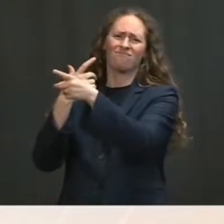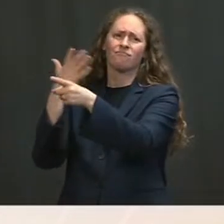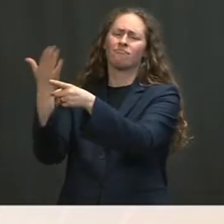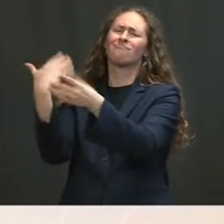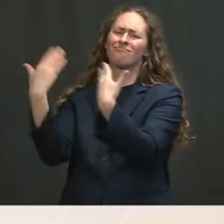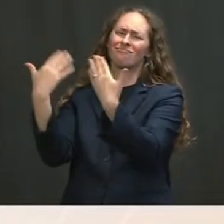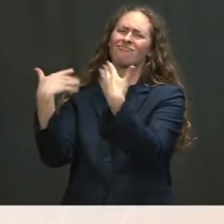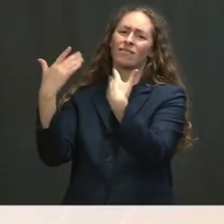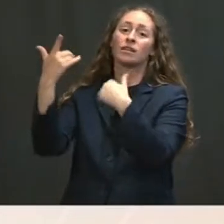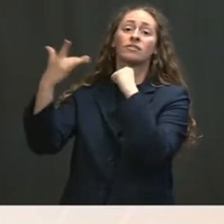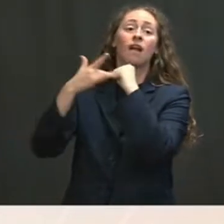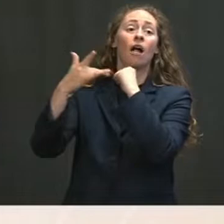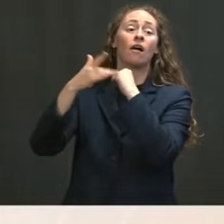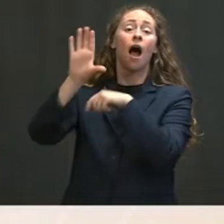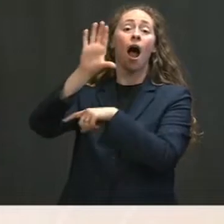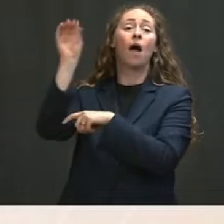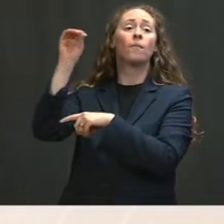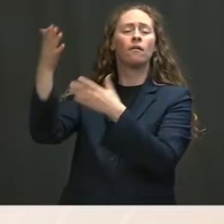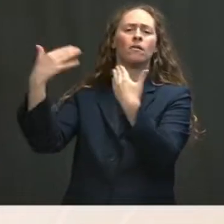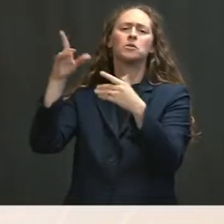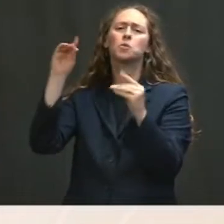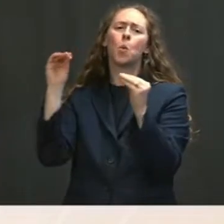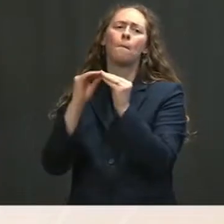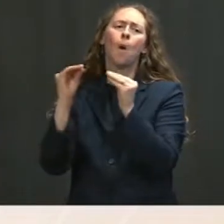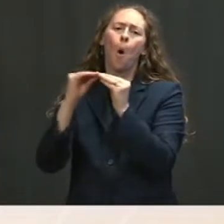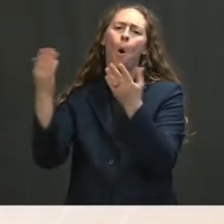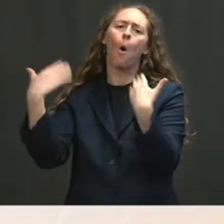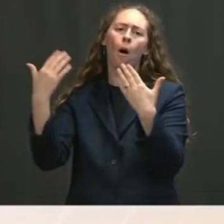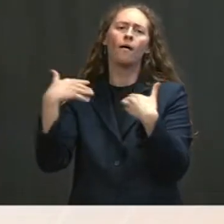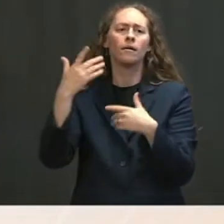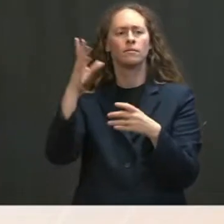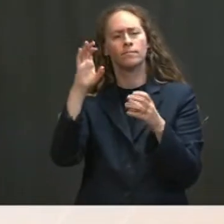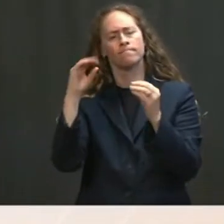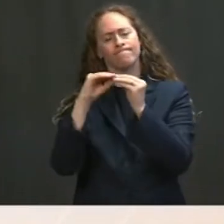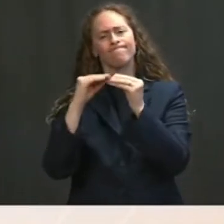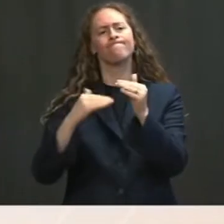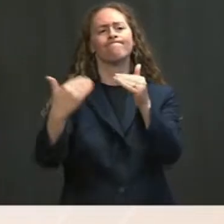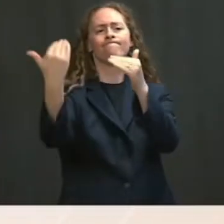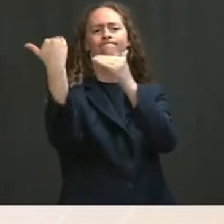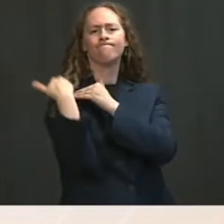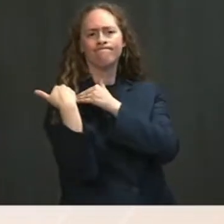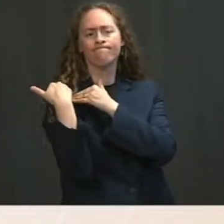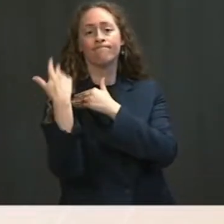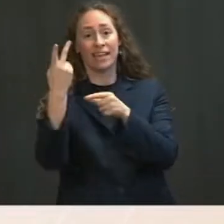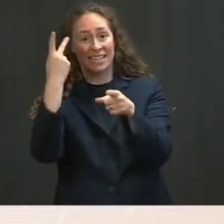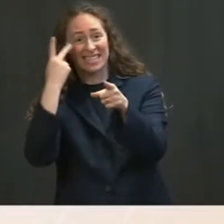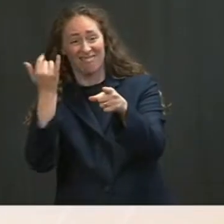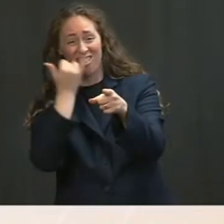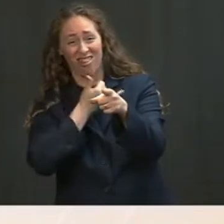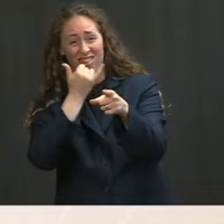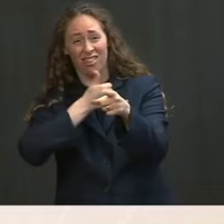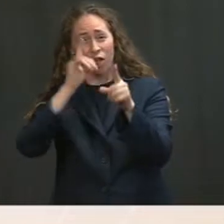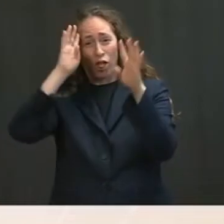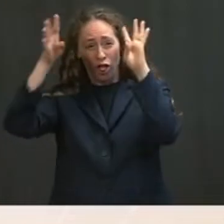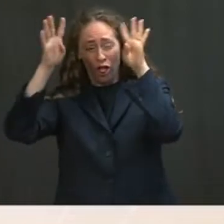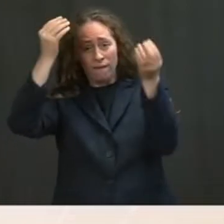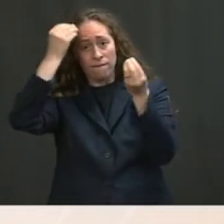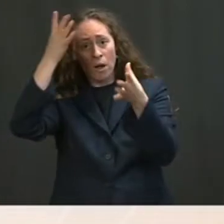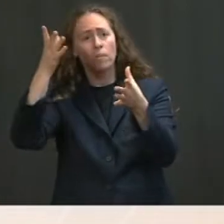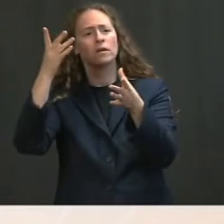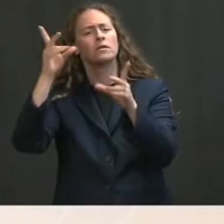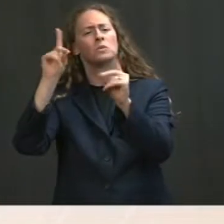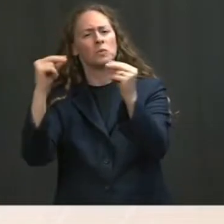with greater transparency and accountability. We're asking them to monitor misinformation more closely. We're asking